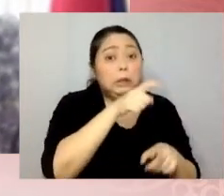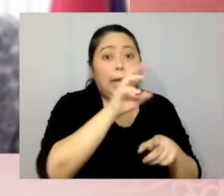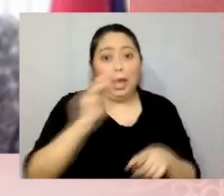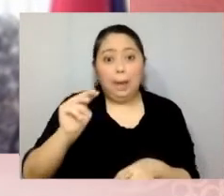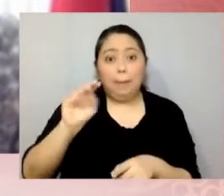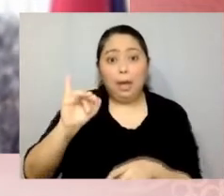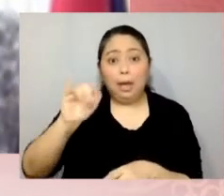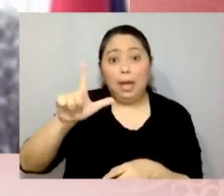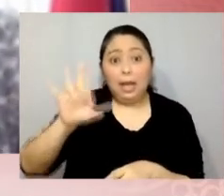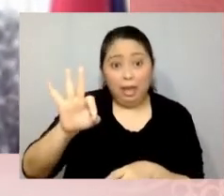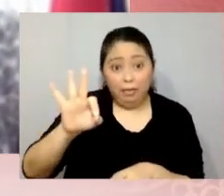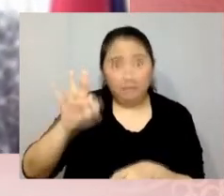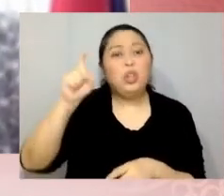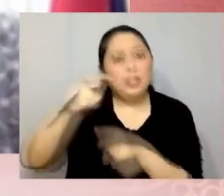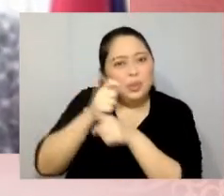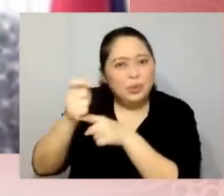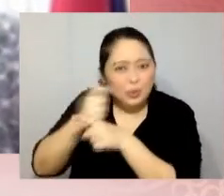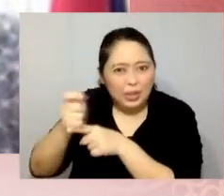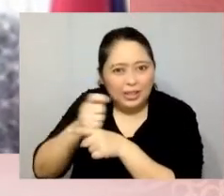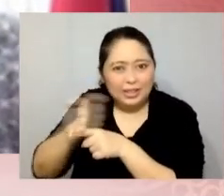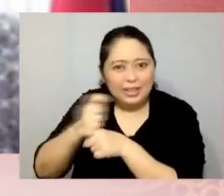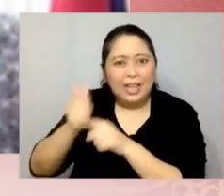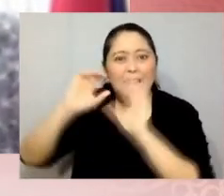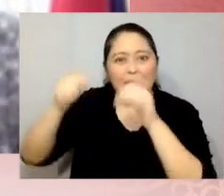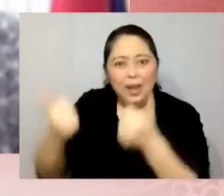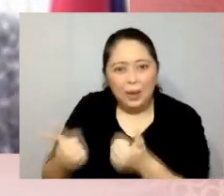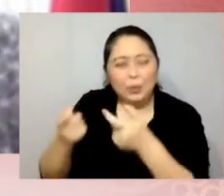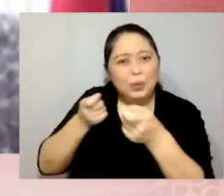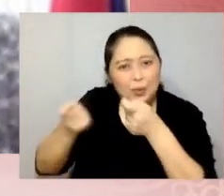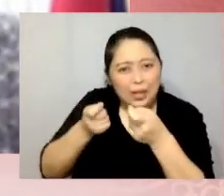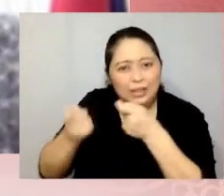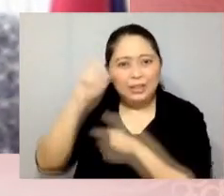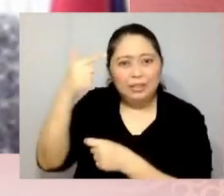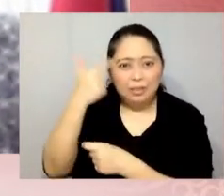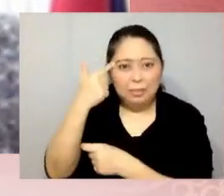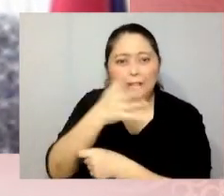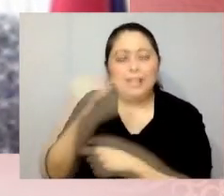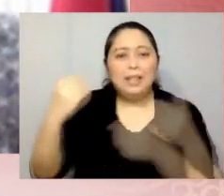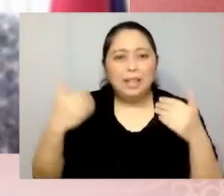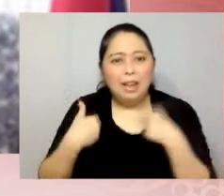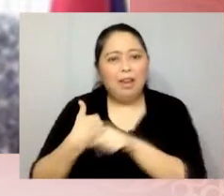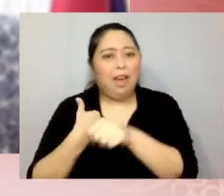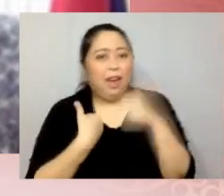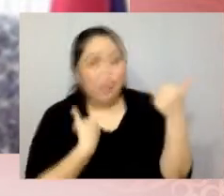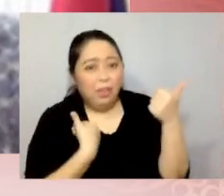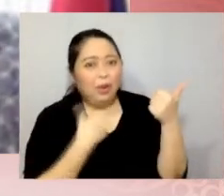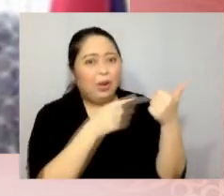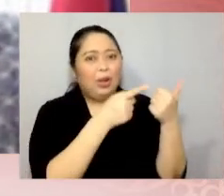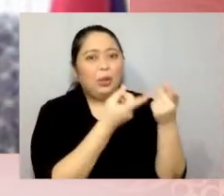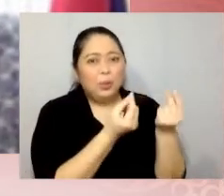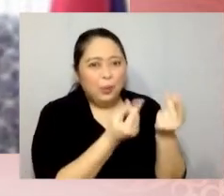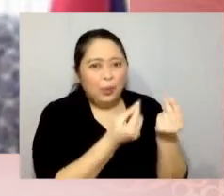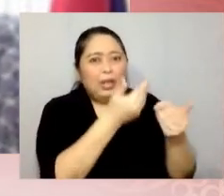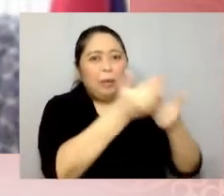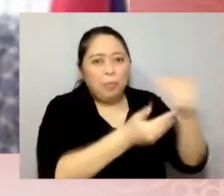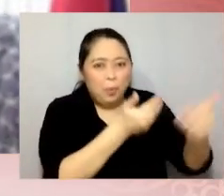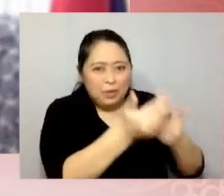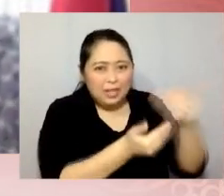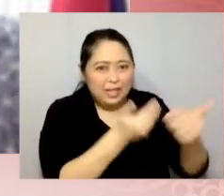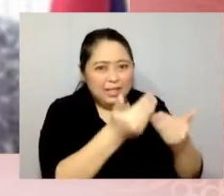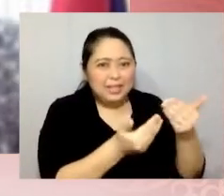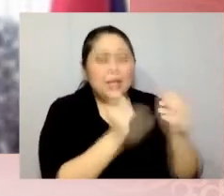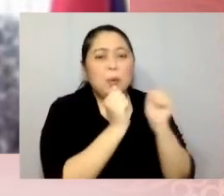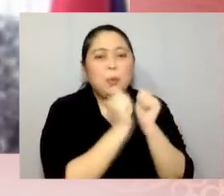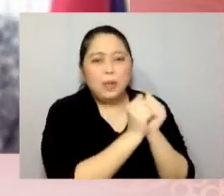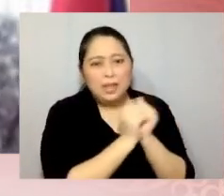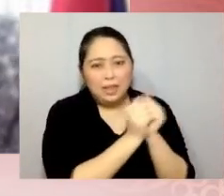the MILF, and the decommissioning on the side of, which is a process at play with the